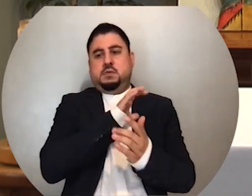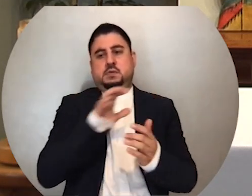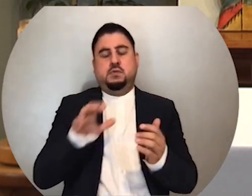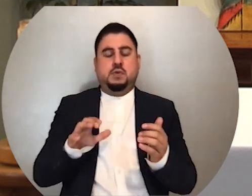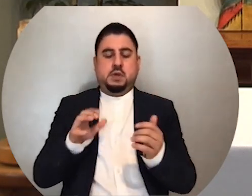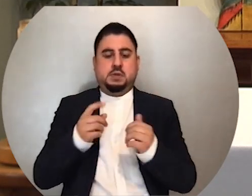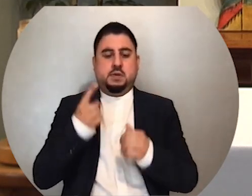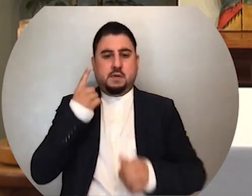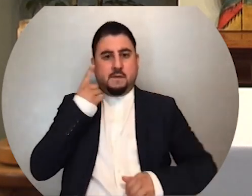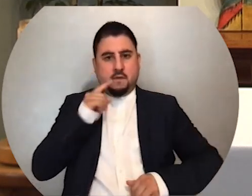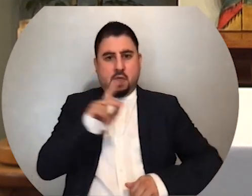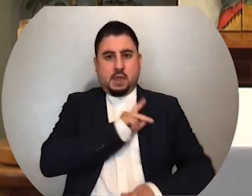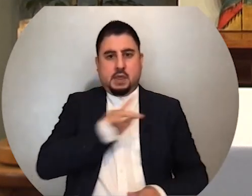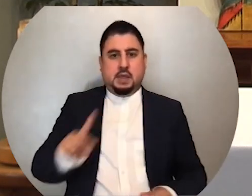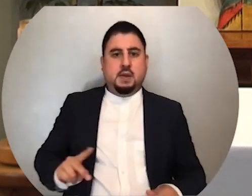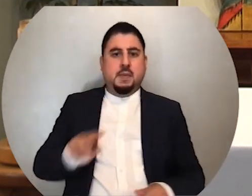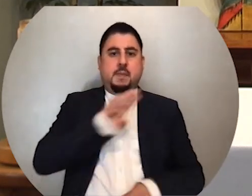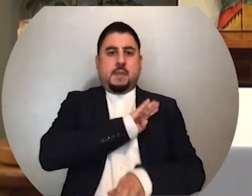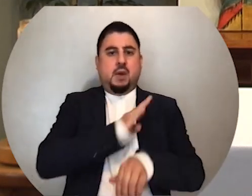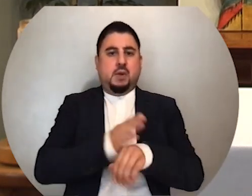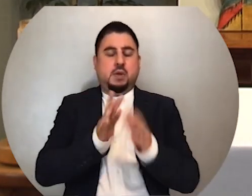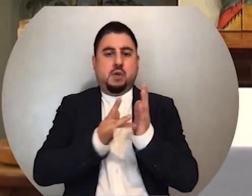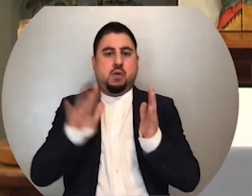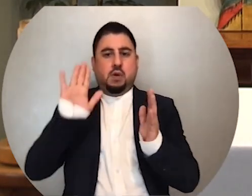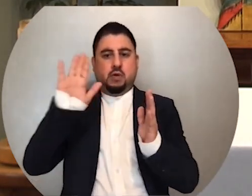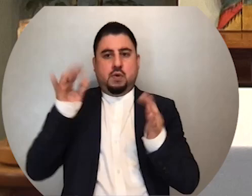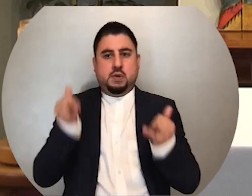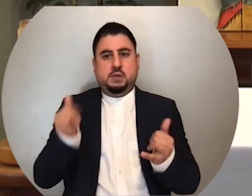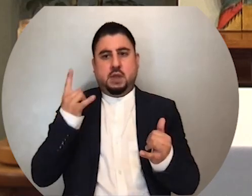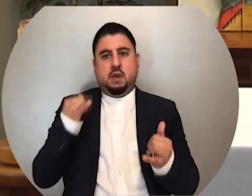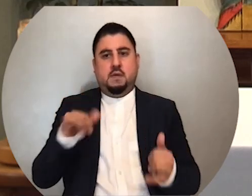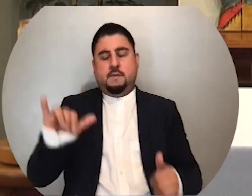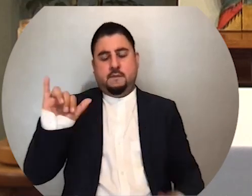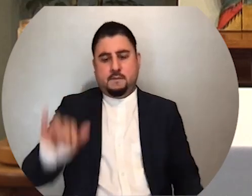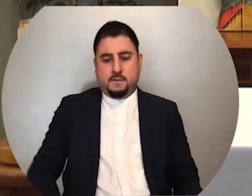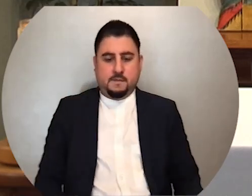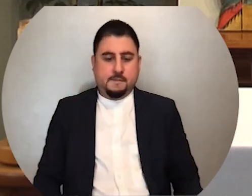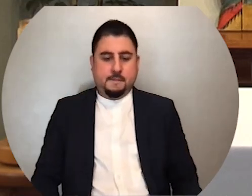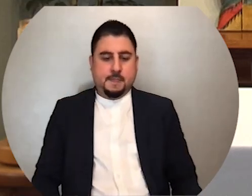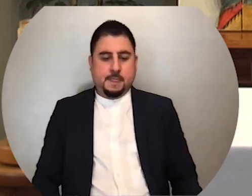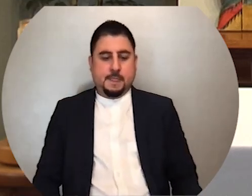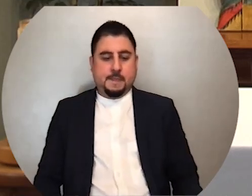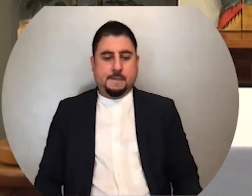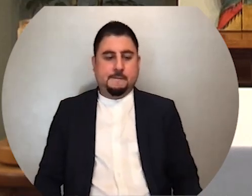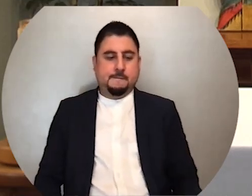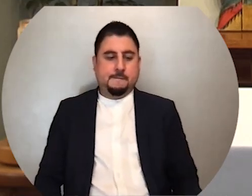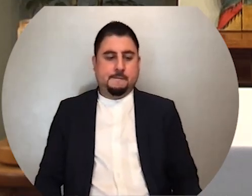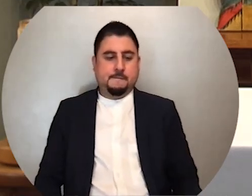Savior, Jesus Christ. For the kingdom, the power, and the glory are yours now and forever.